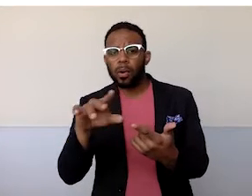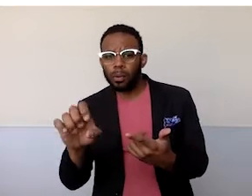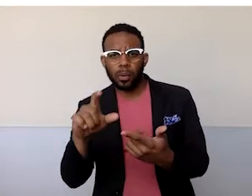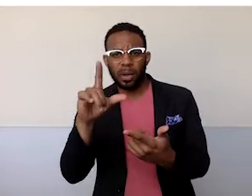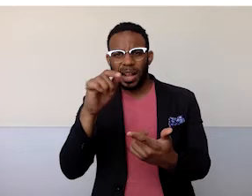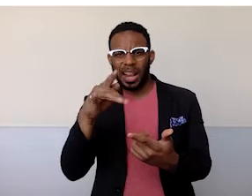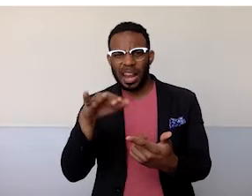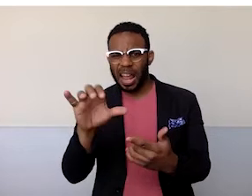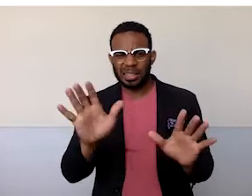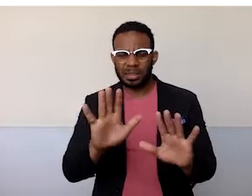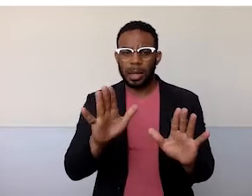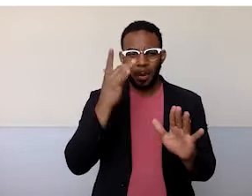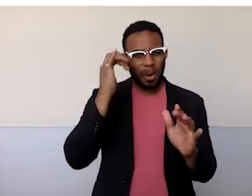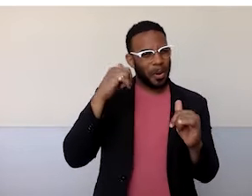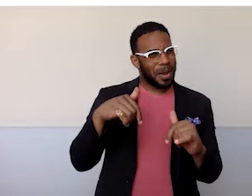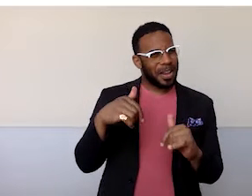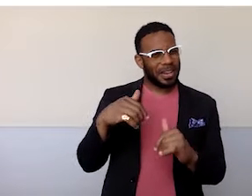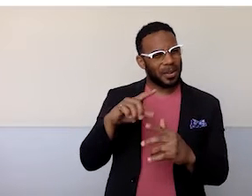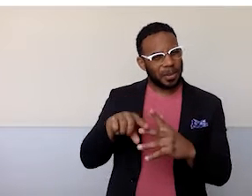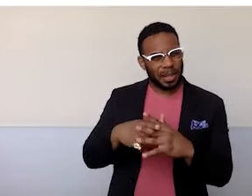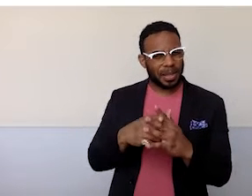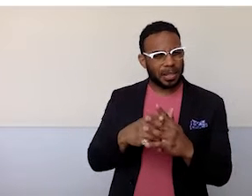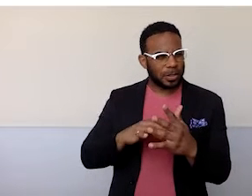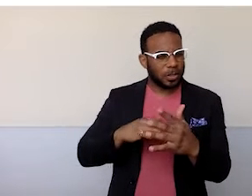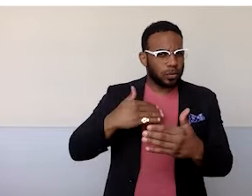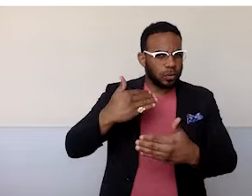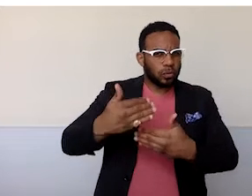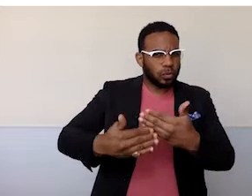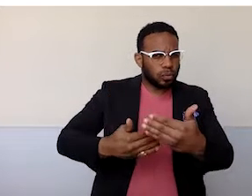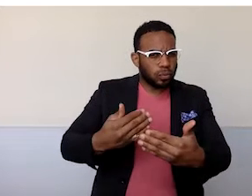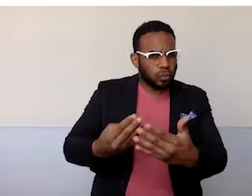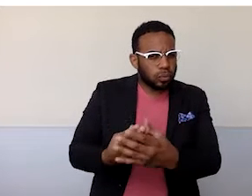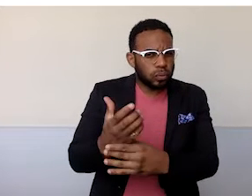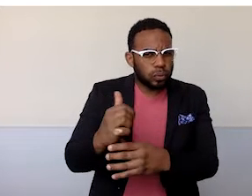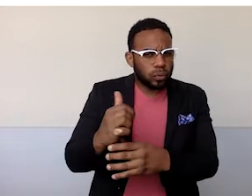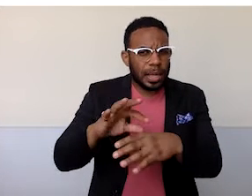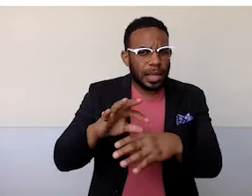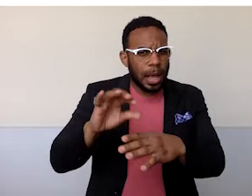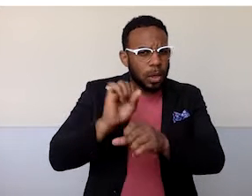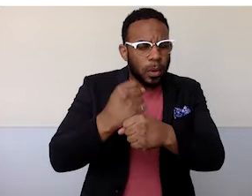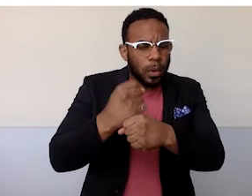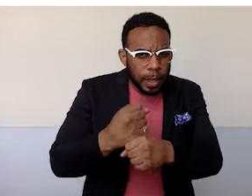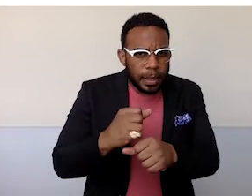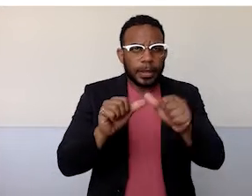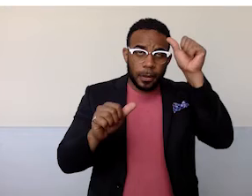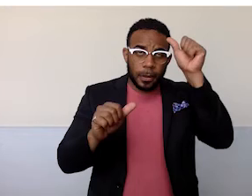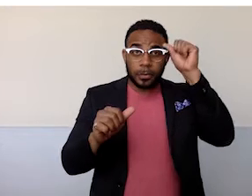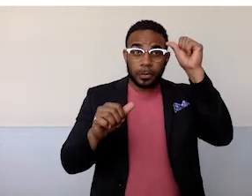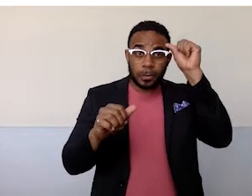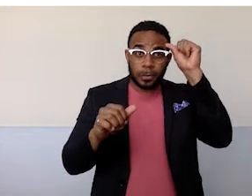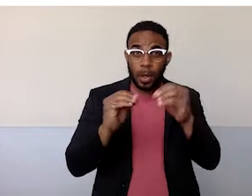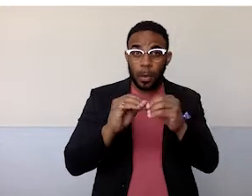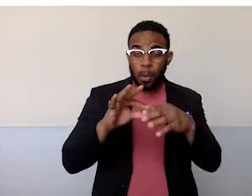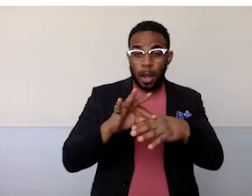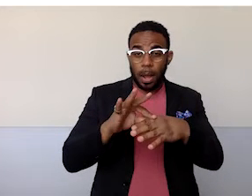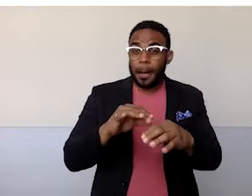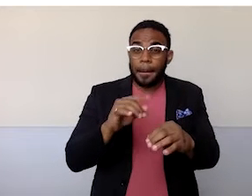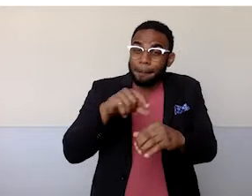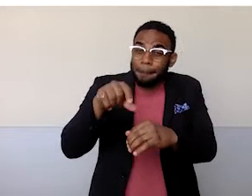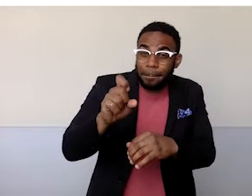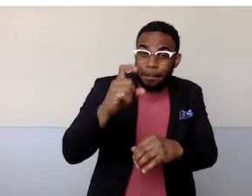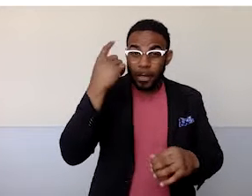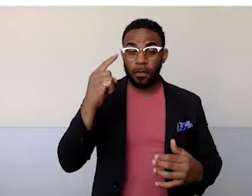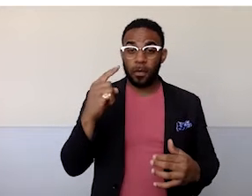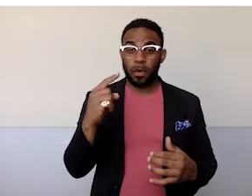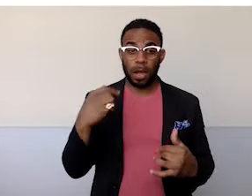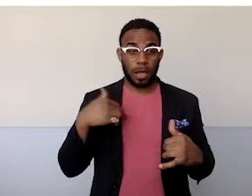logic. But why this is good, as we begin to evolve in content creation and in consuming more content, there's a need